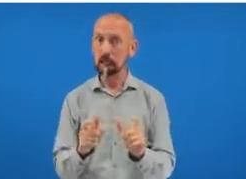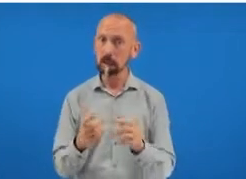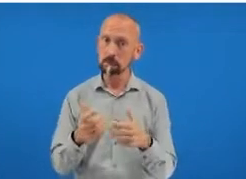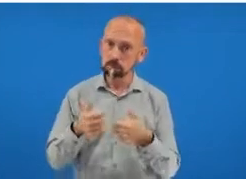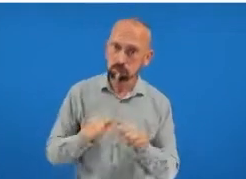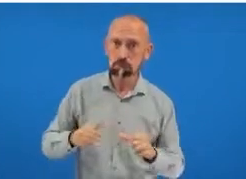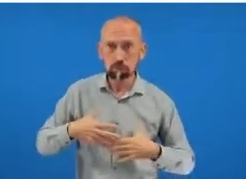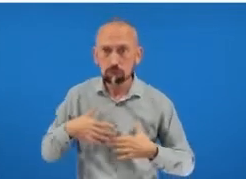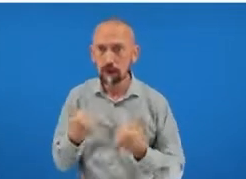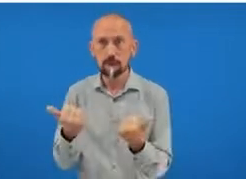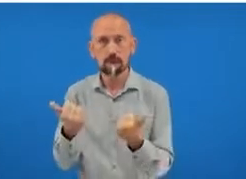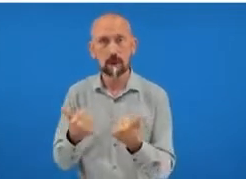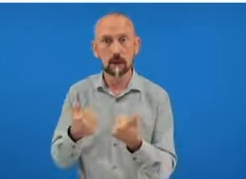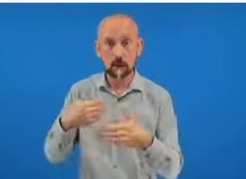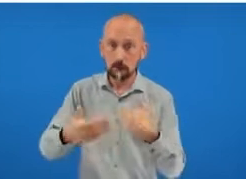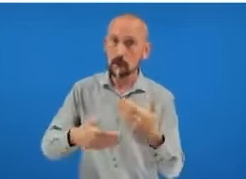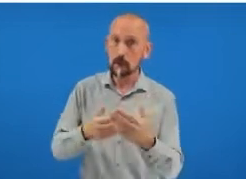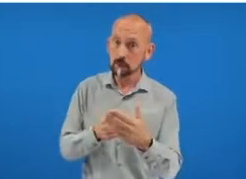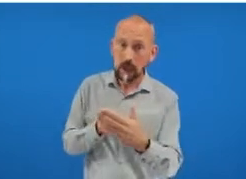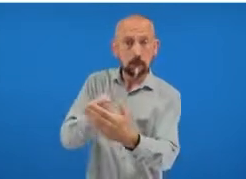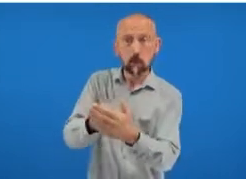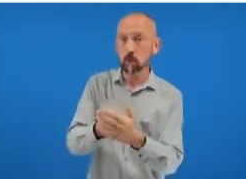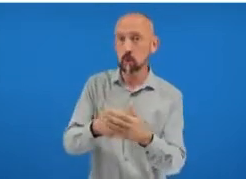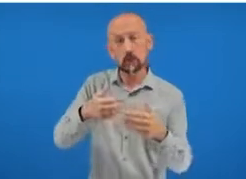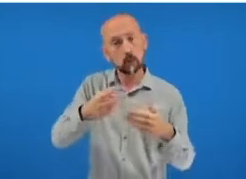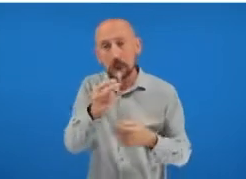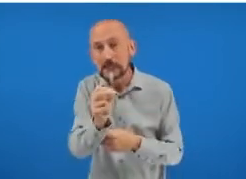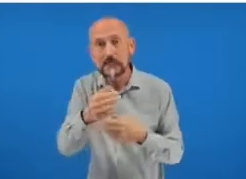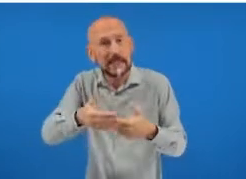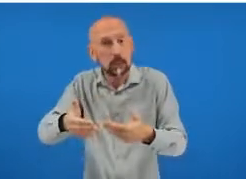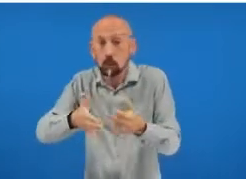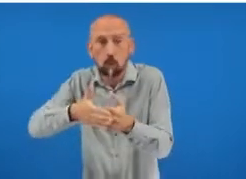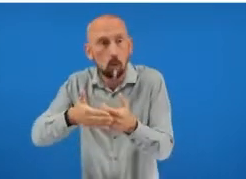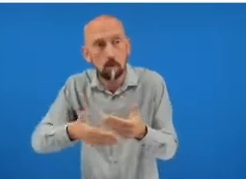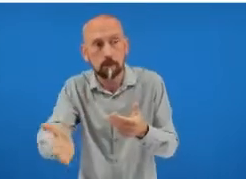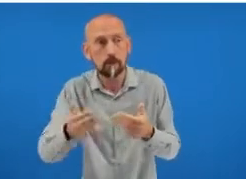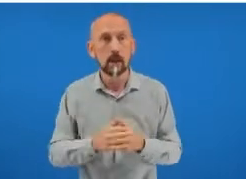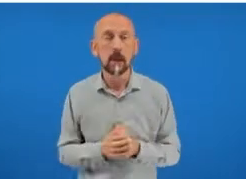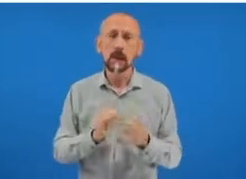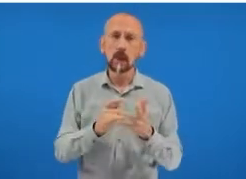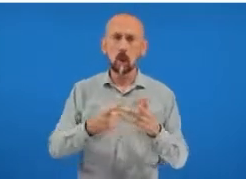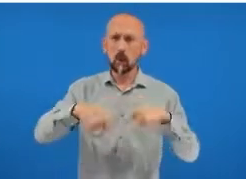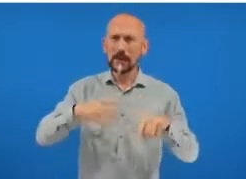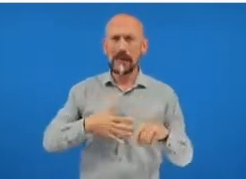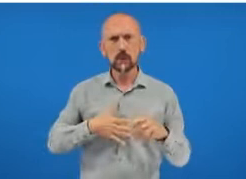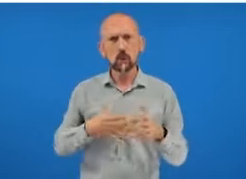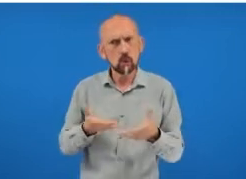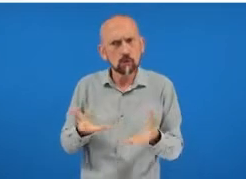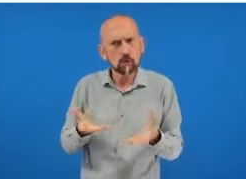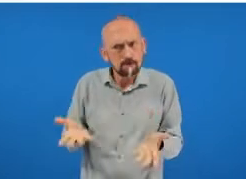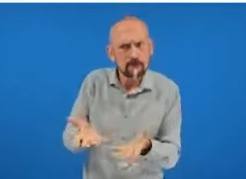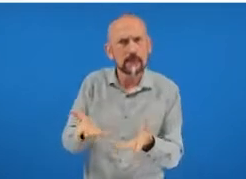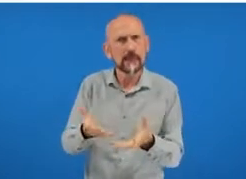continues up into the 20s, really. So we would like to further increase the average number of sessions, and this data